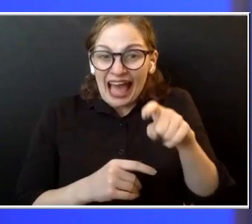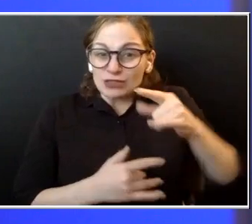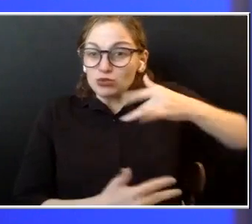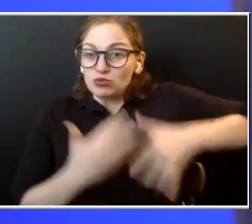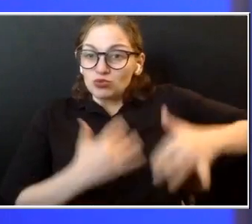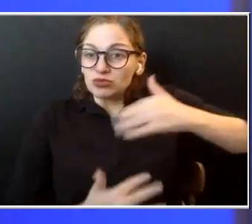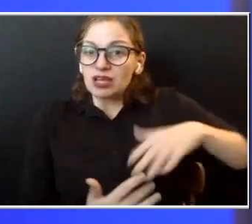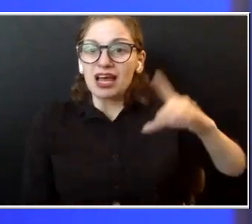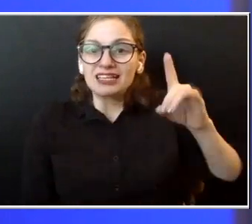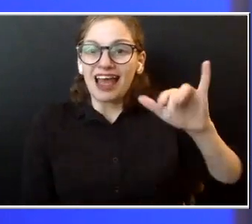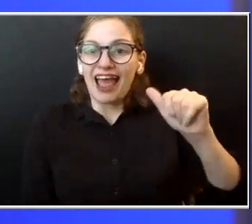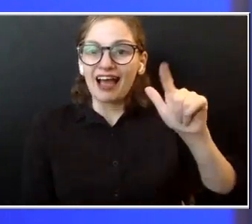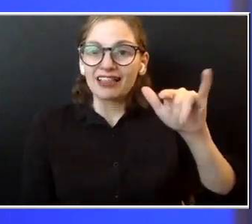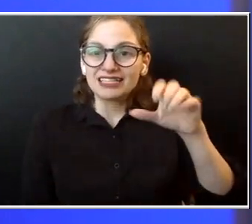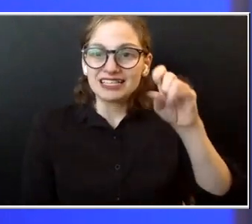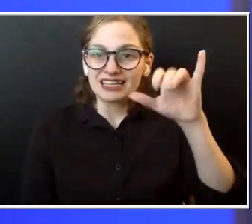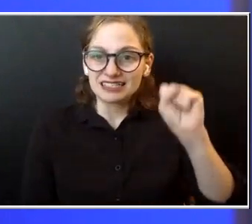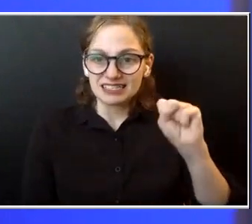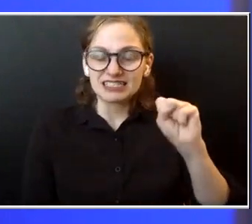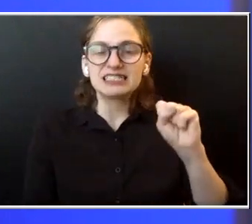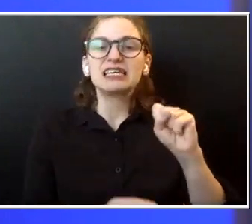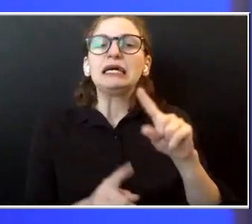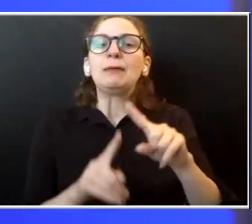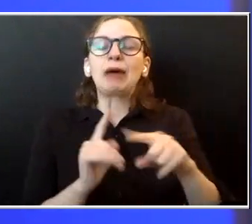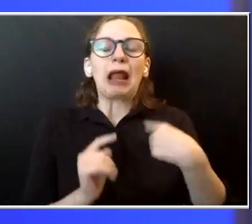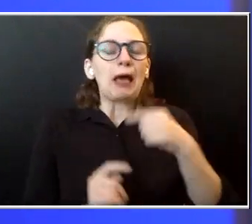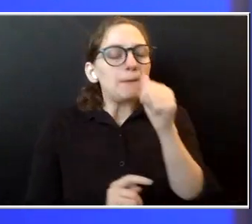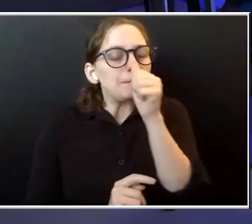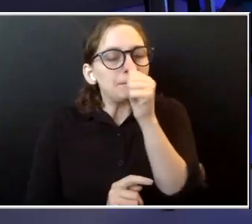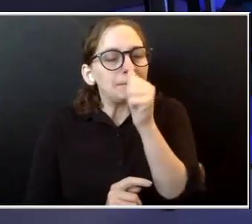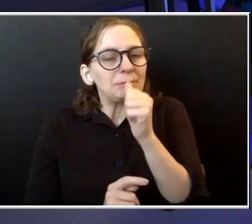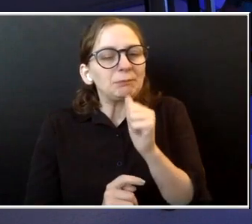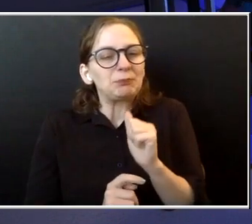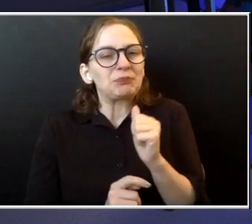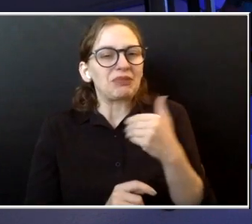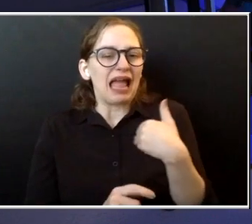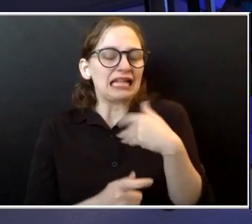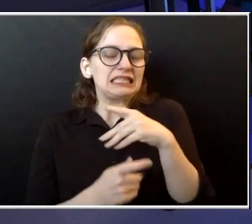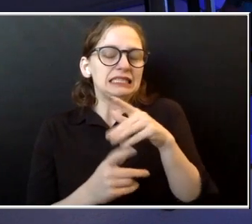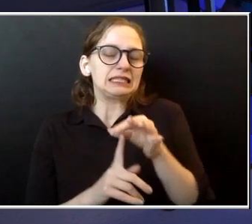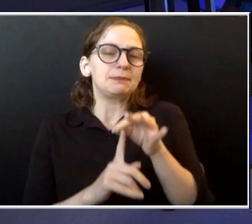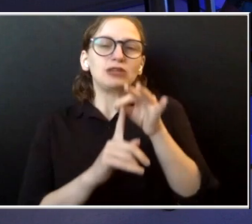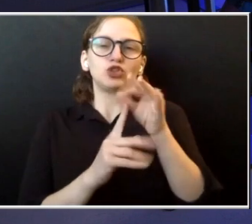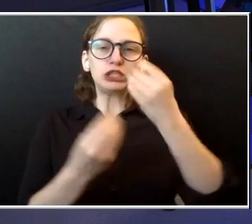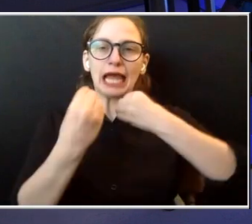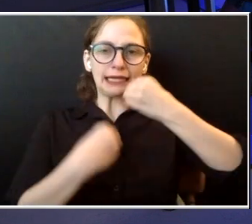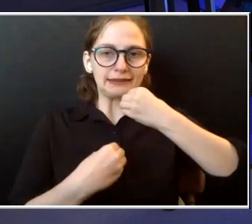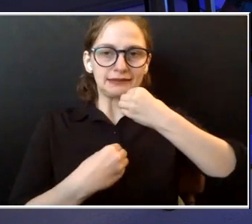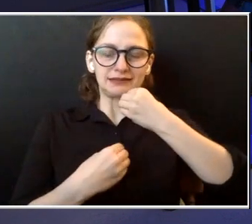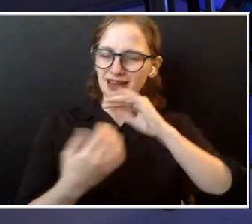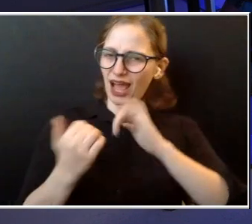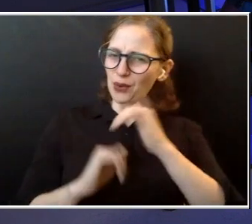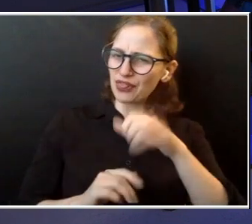some diets and keep going before dialysis hit. How did those problems affect you physically?